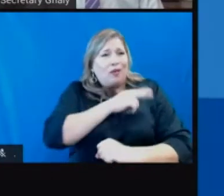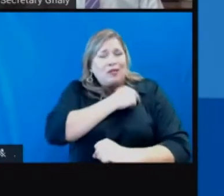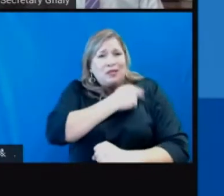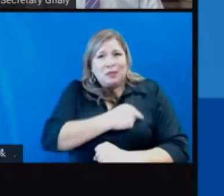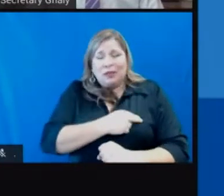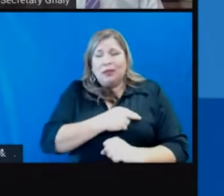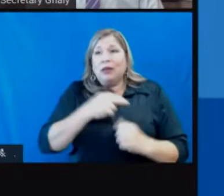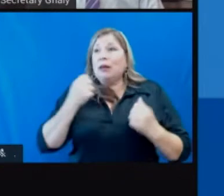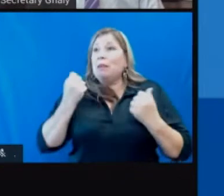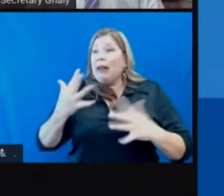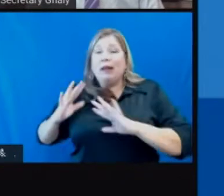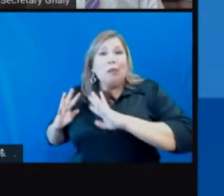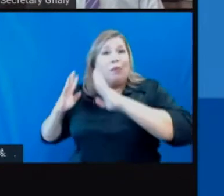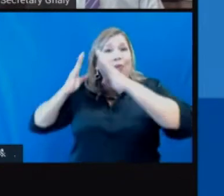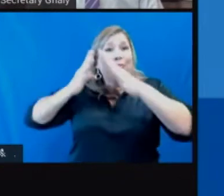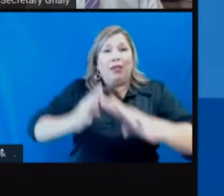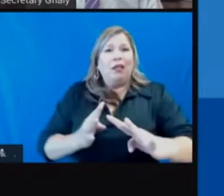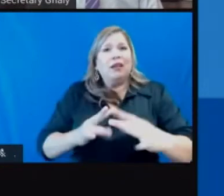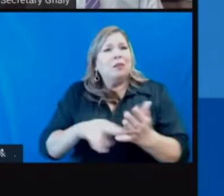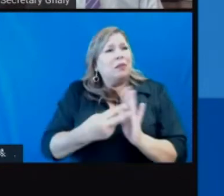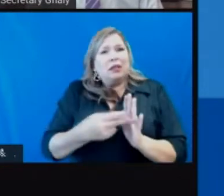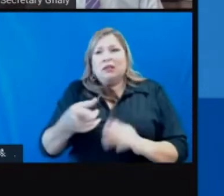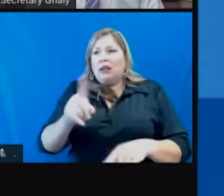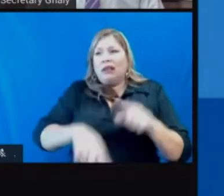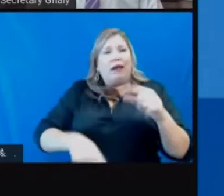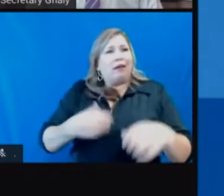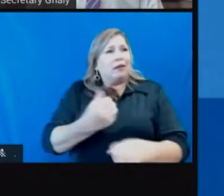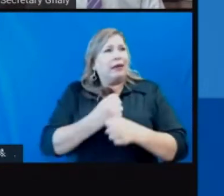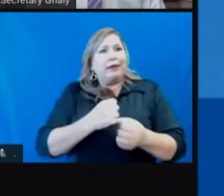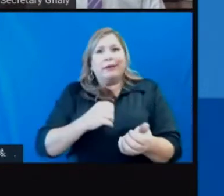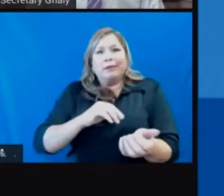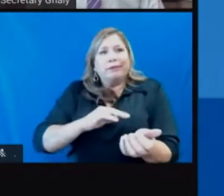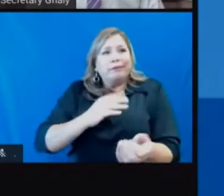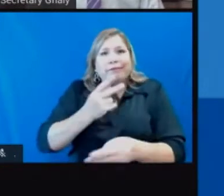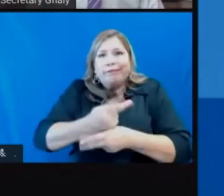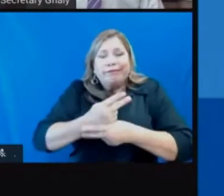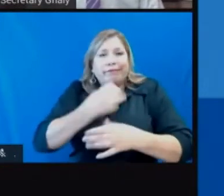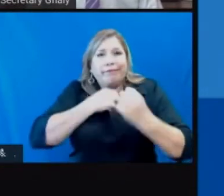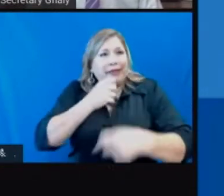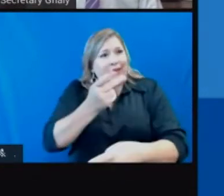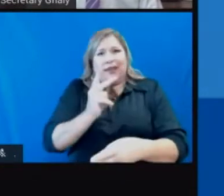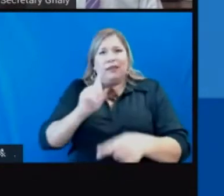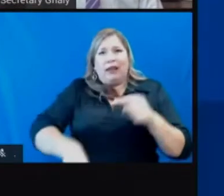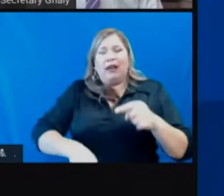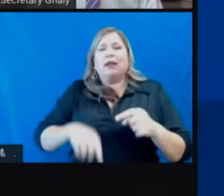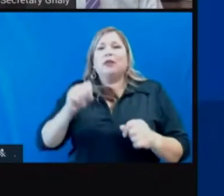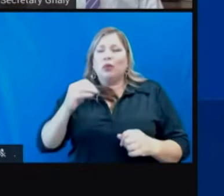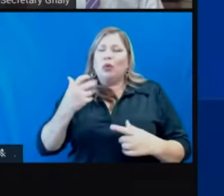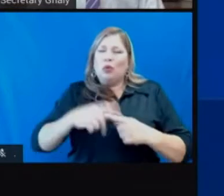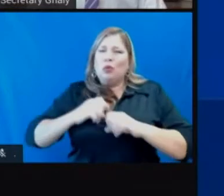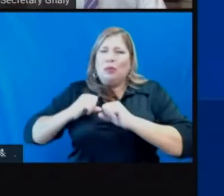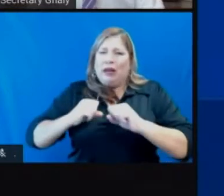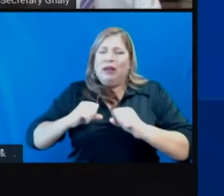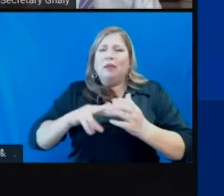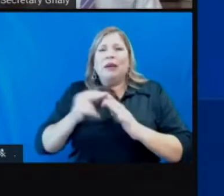get it in a timely way and in a way that's high quality so they get all of the benefits that they can.